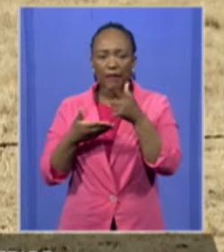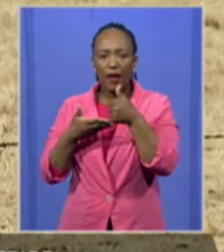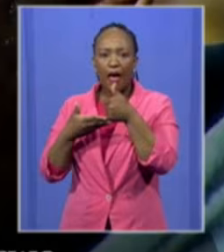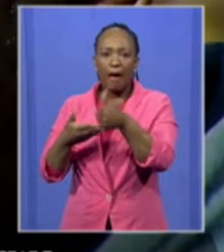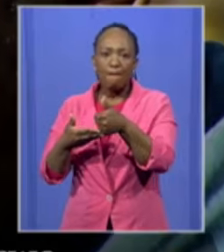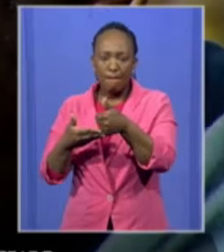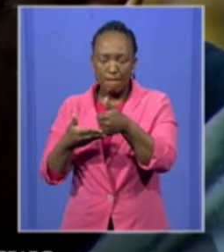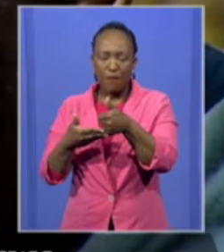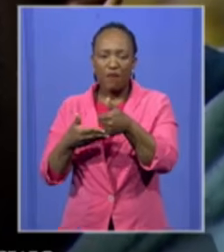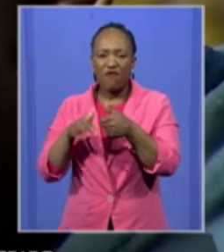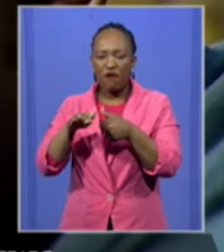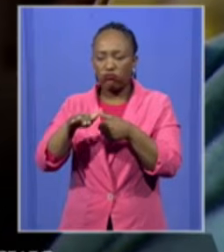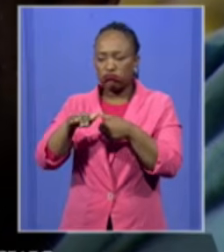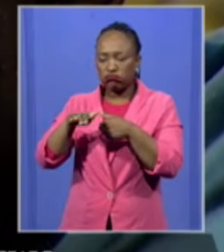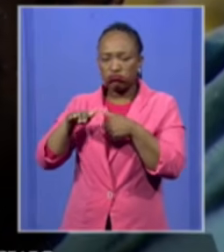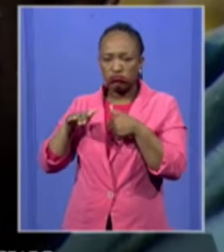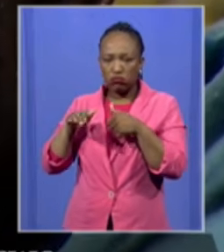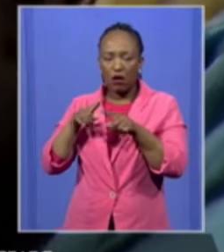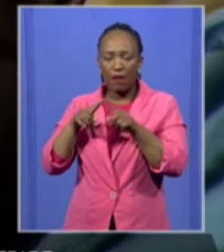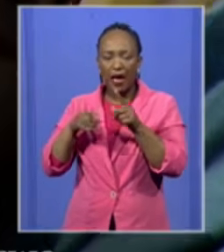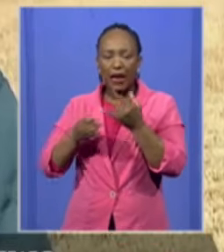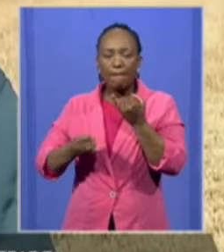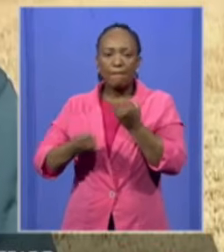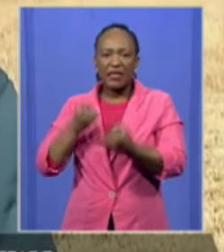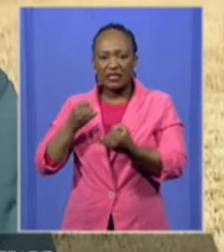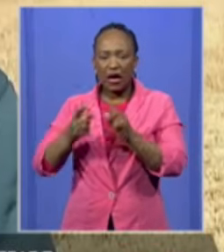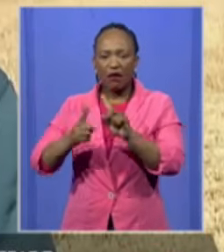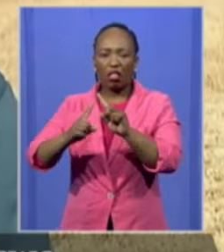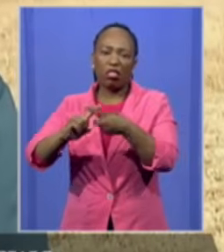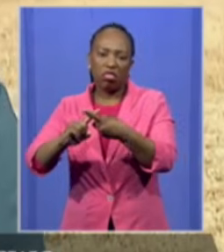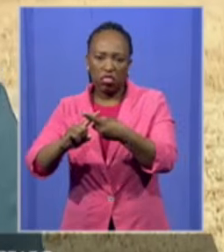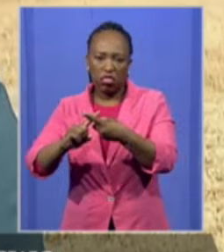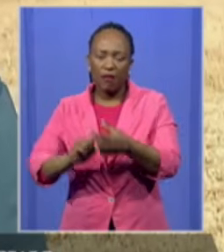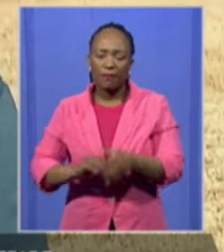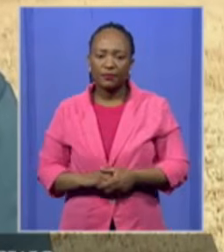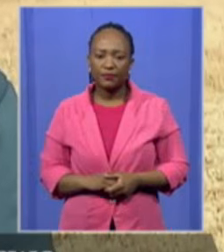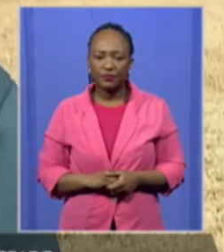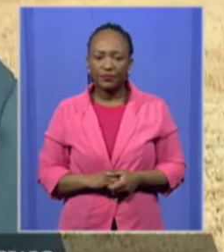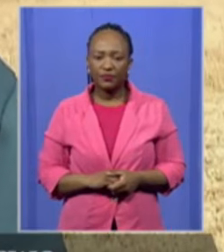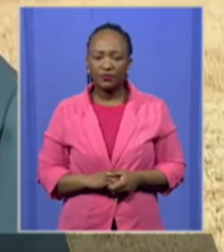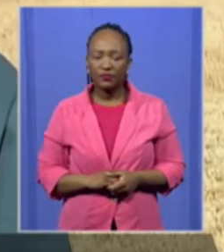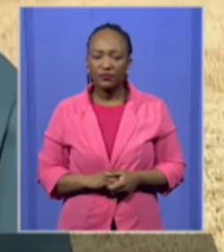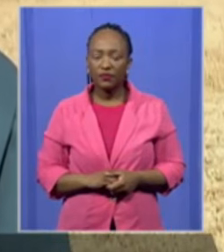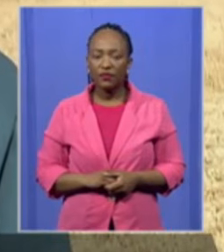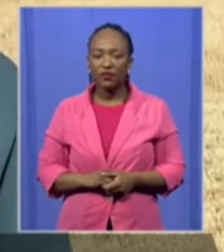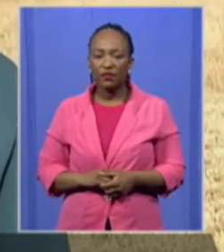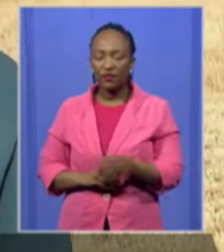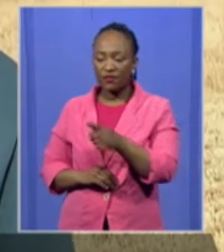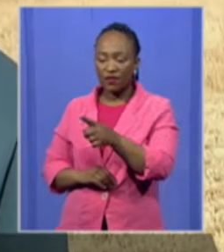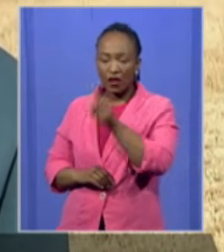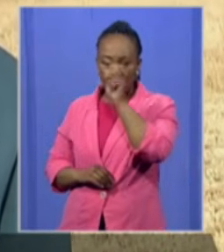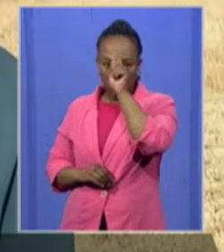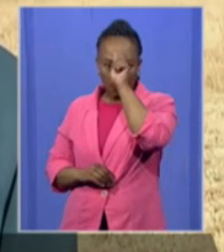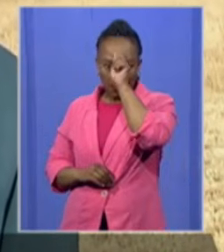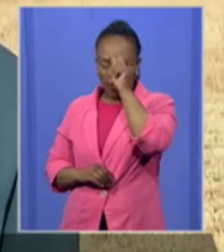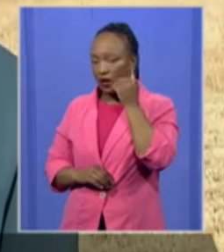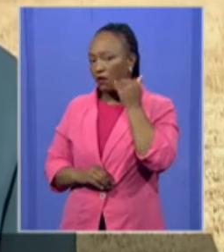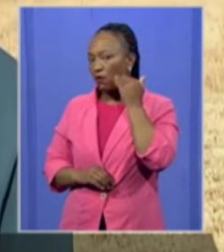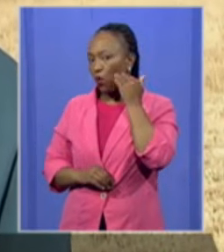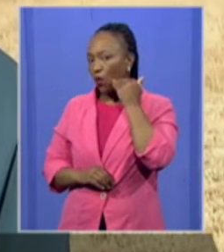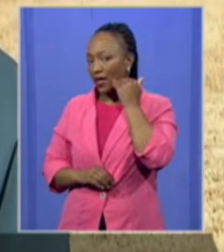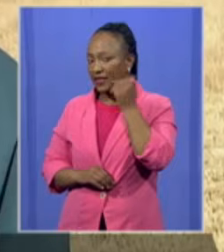morao empa o ile a thula ka phoso. Be le hore yonana a iwane moshimane le khoa ya tla ke